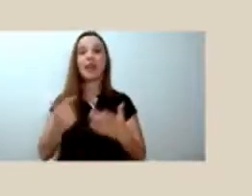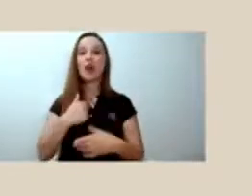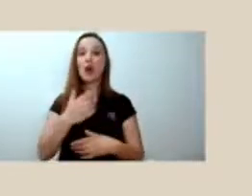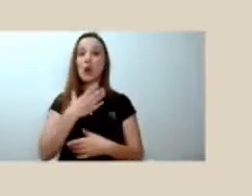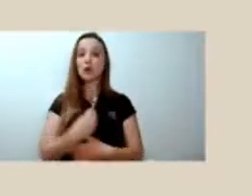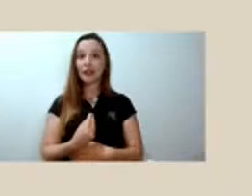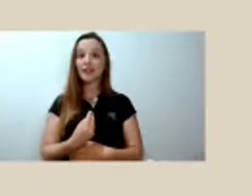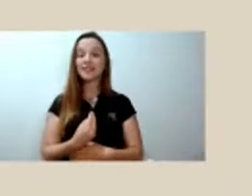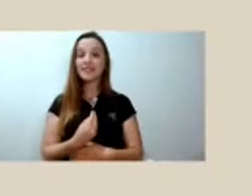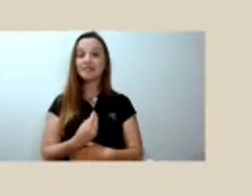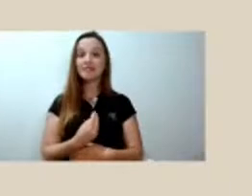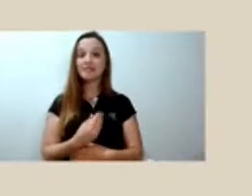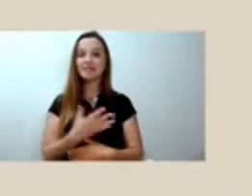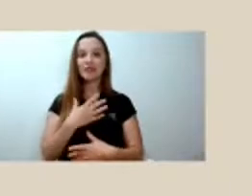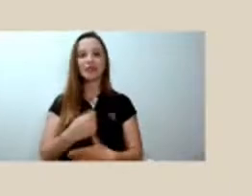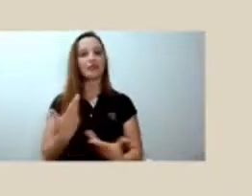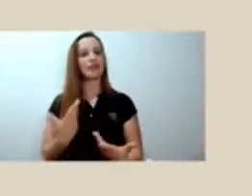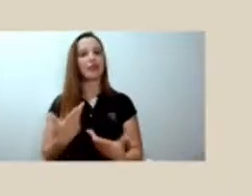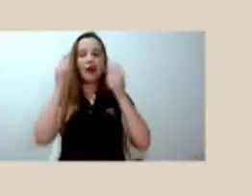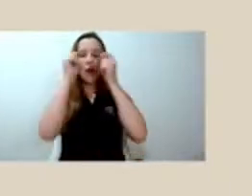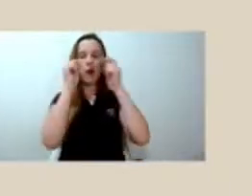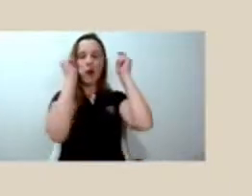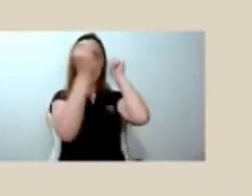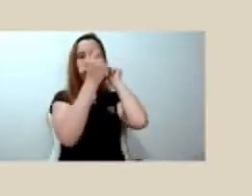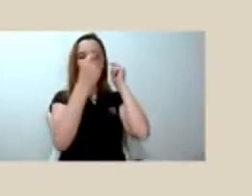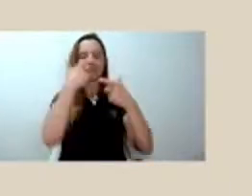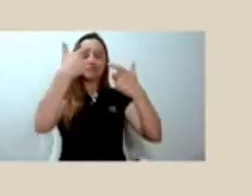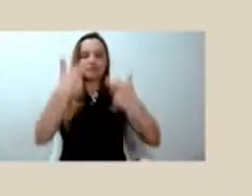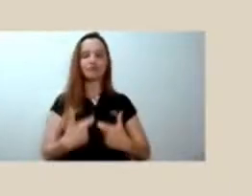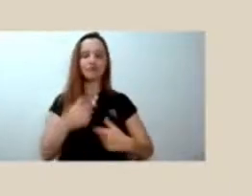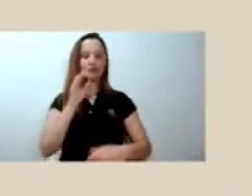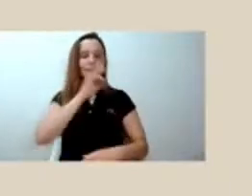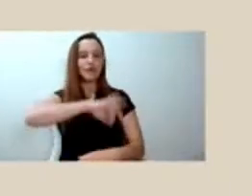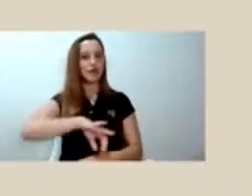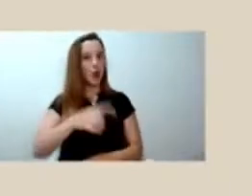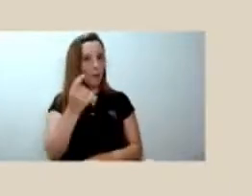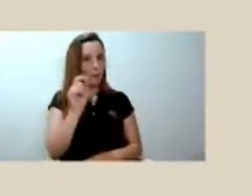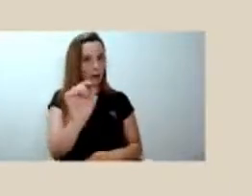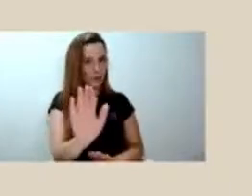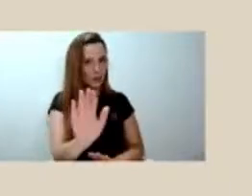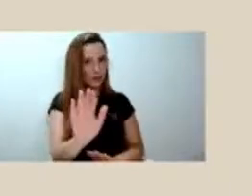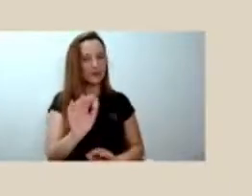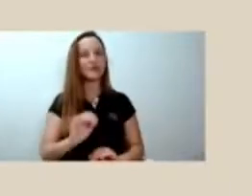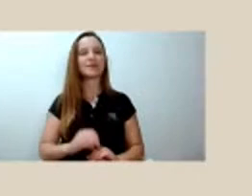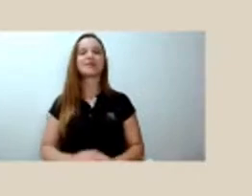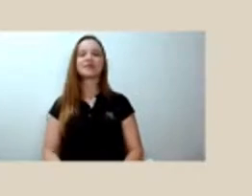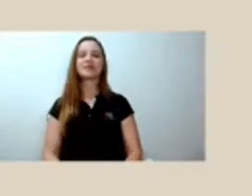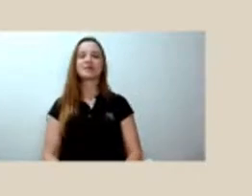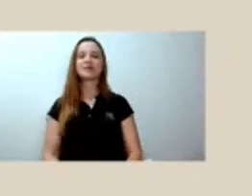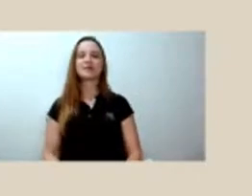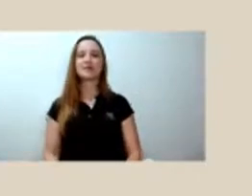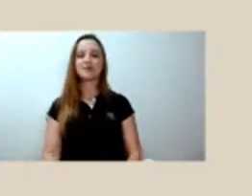my professional presenter mode. So give me a second as I do this.